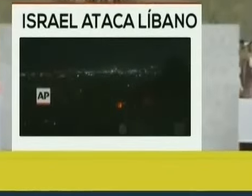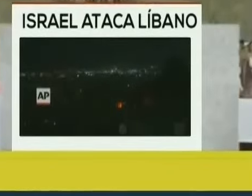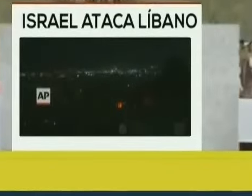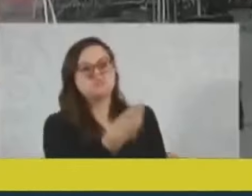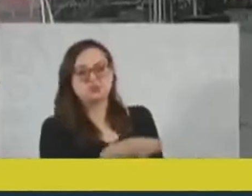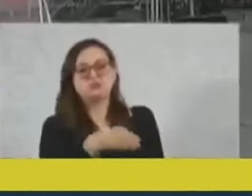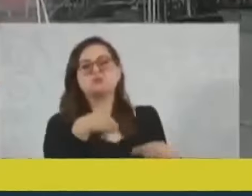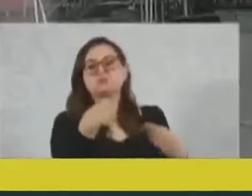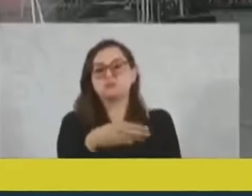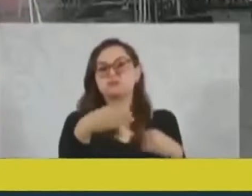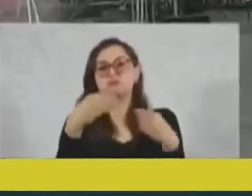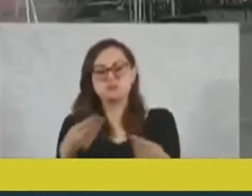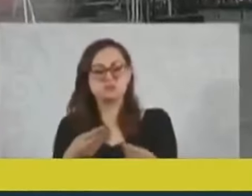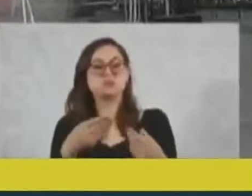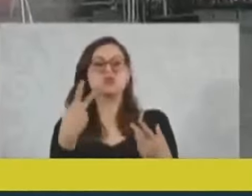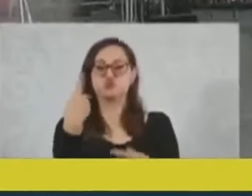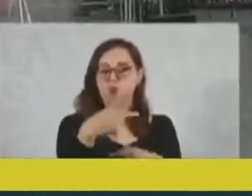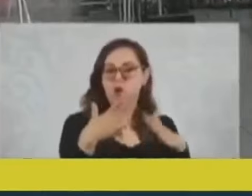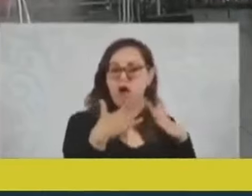electricity.